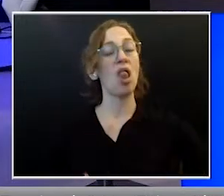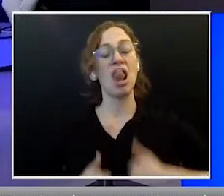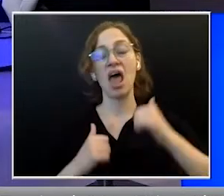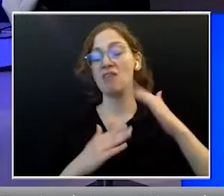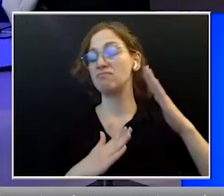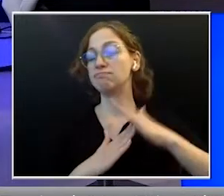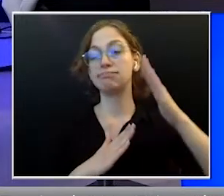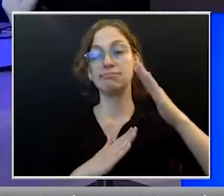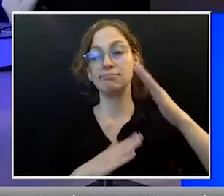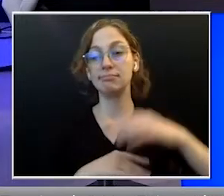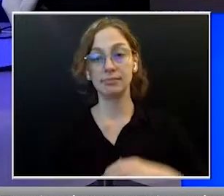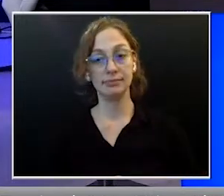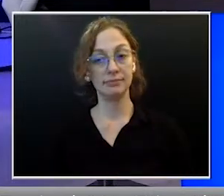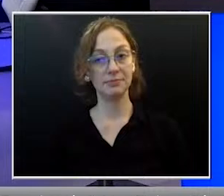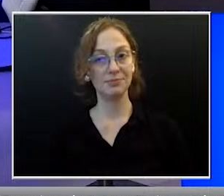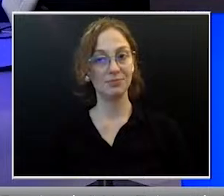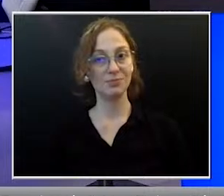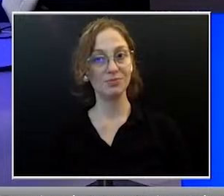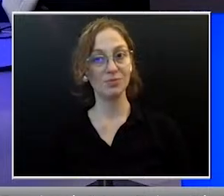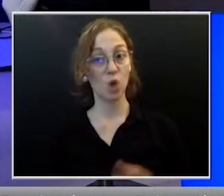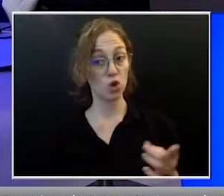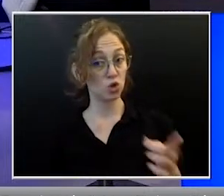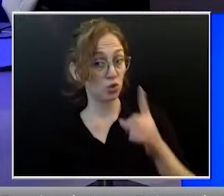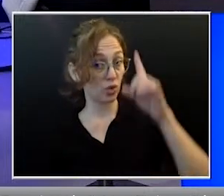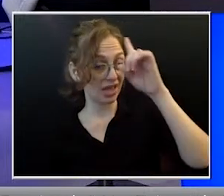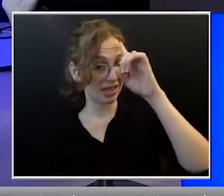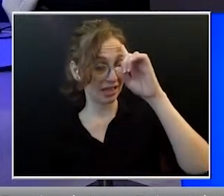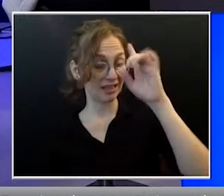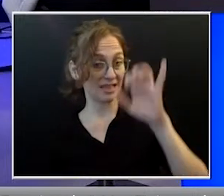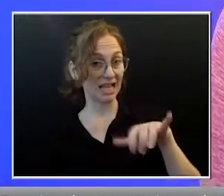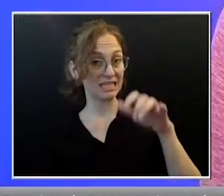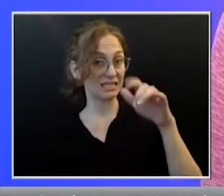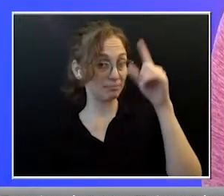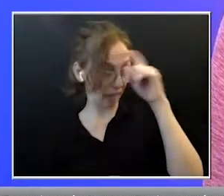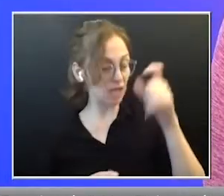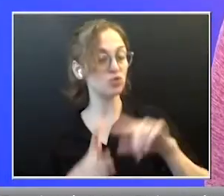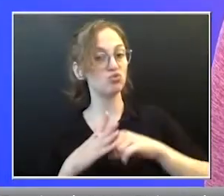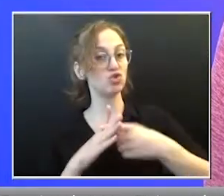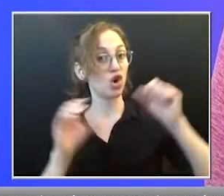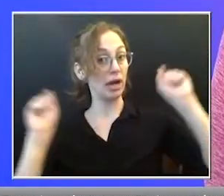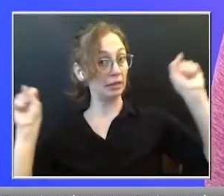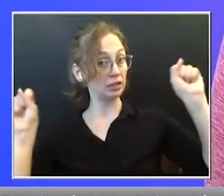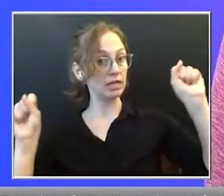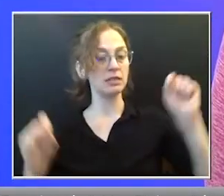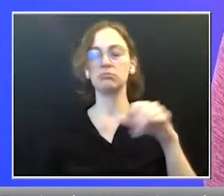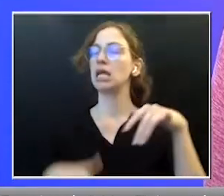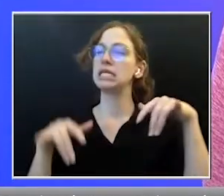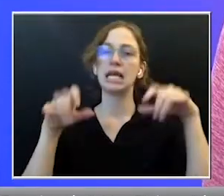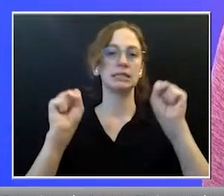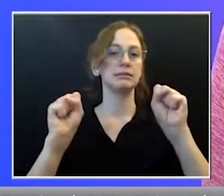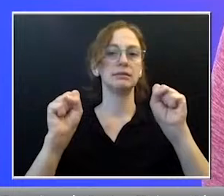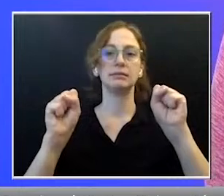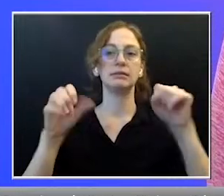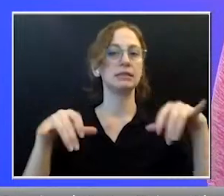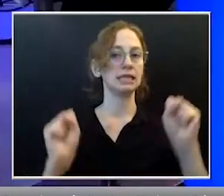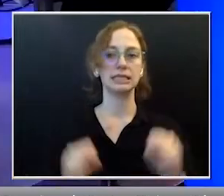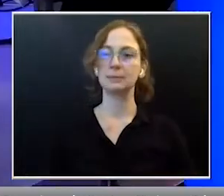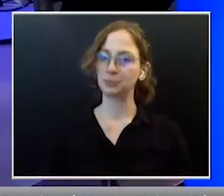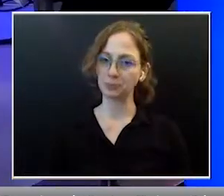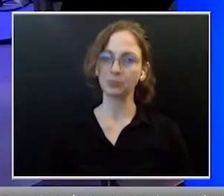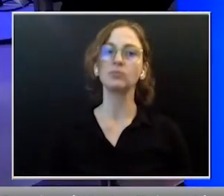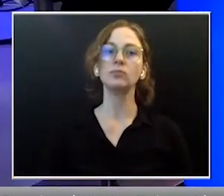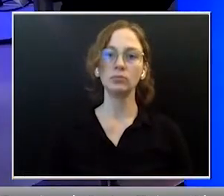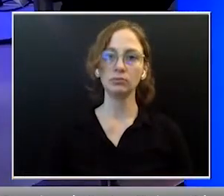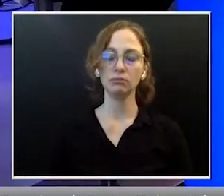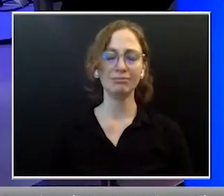that directly to you taking up the working out? Yes, absolutely. Yes. That is incredible.